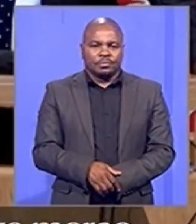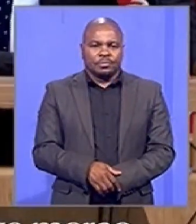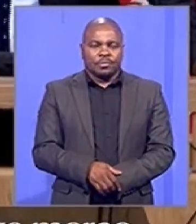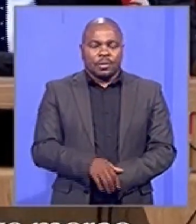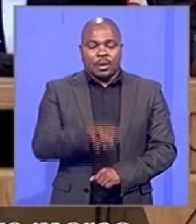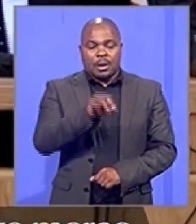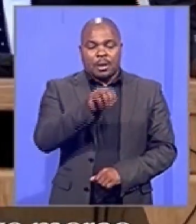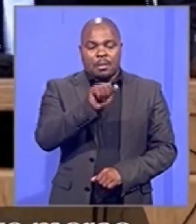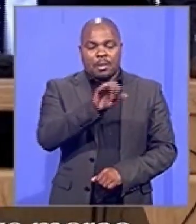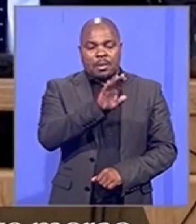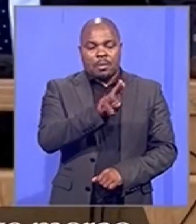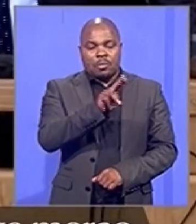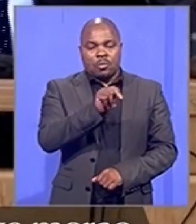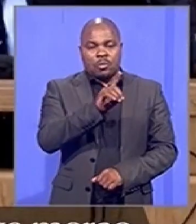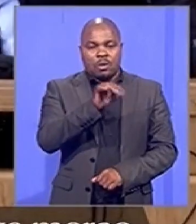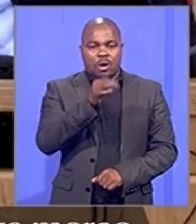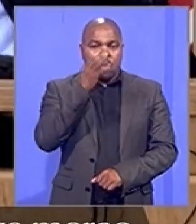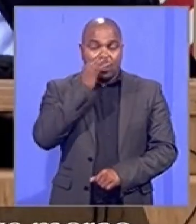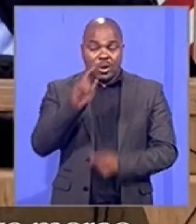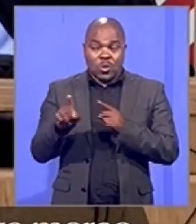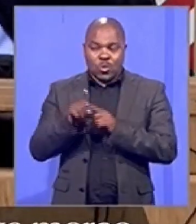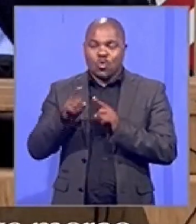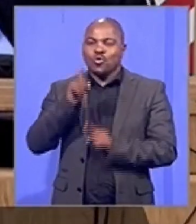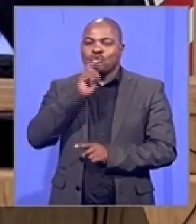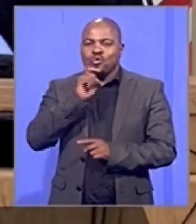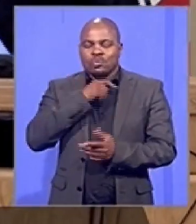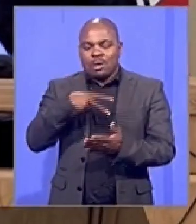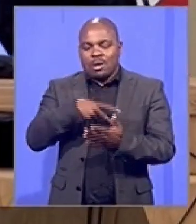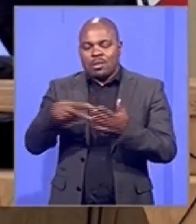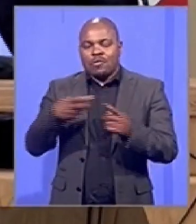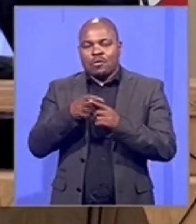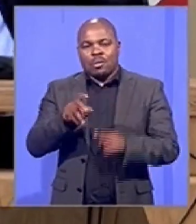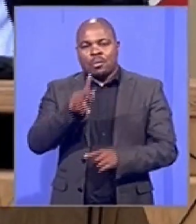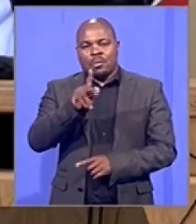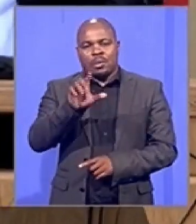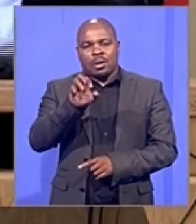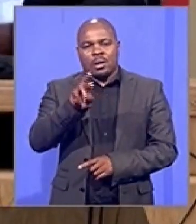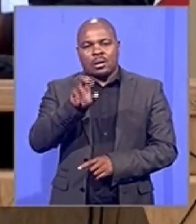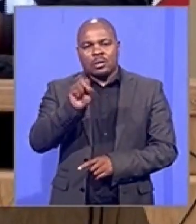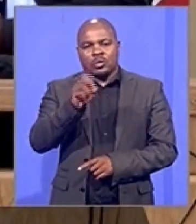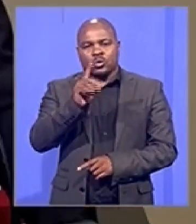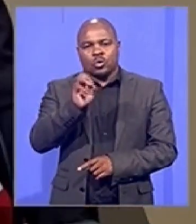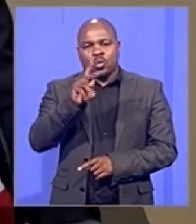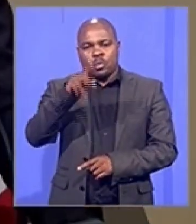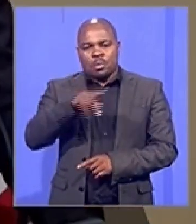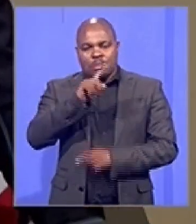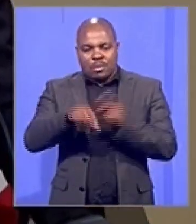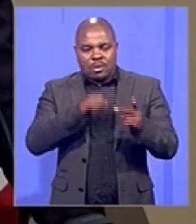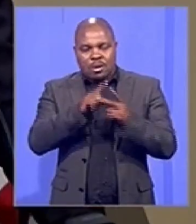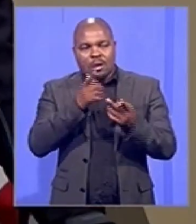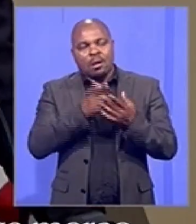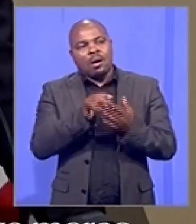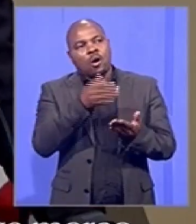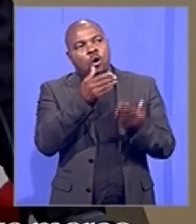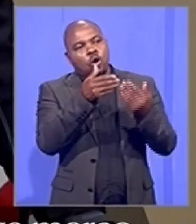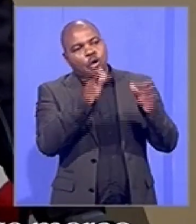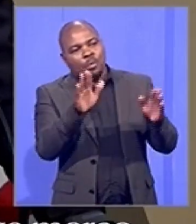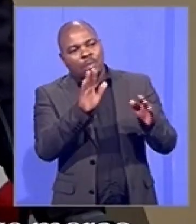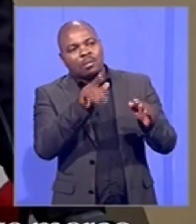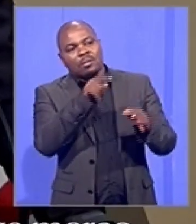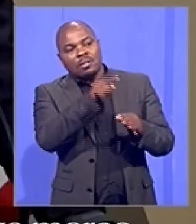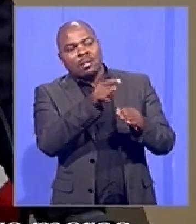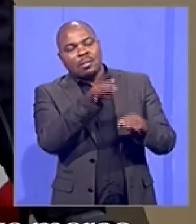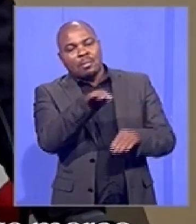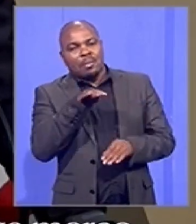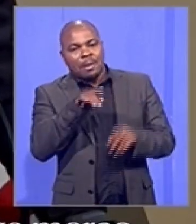Mabunda o boleletse kgotlatshekelo gore Setshwantsho o dirisitse aterese ya kwa Klerksdorp mo dikopong tsa go bula dipolokelo mme fela ga go ope yo a mo